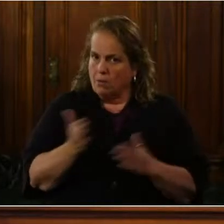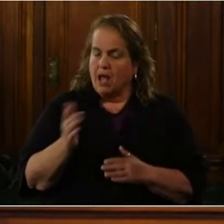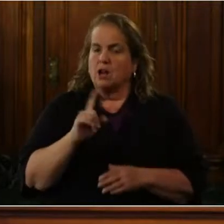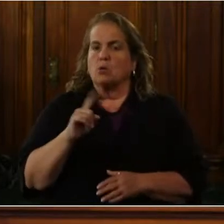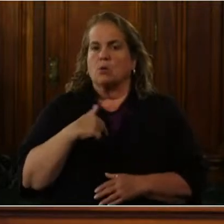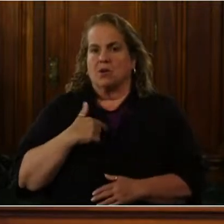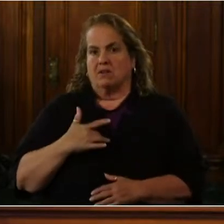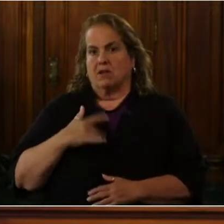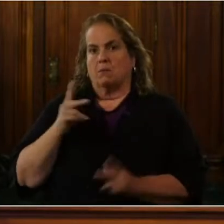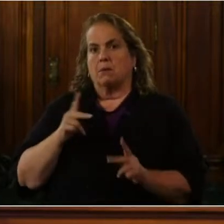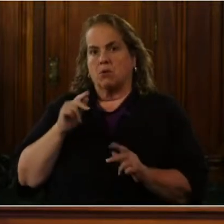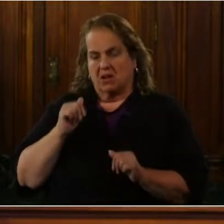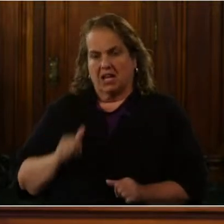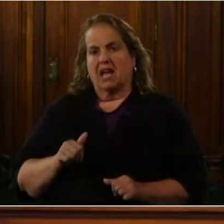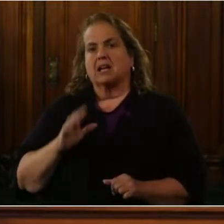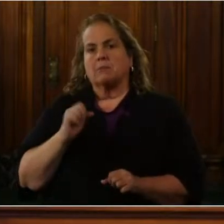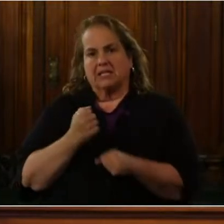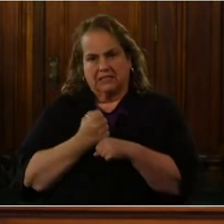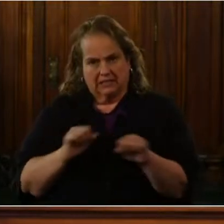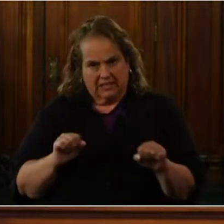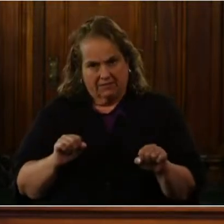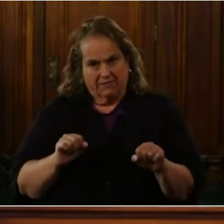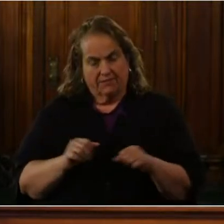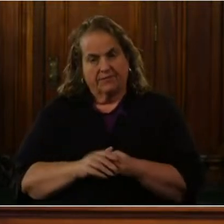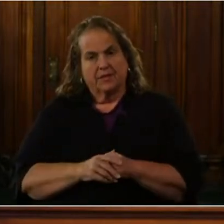can stay safe.